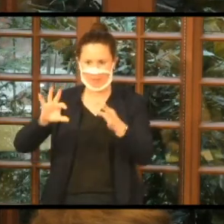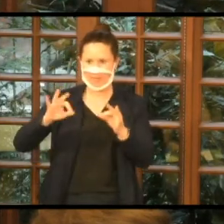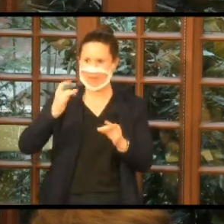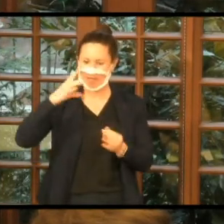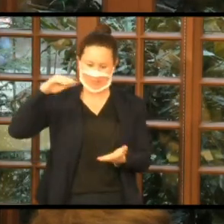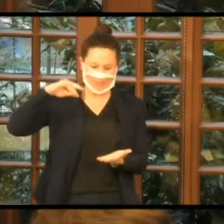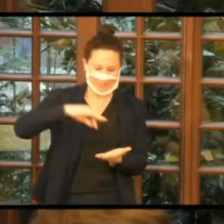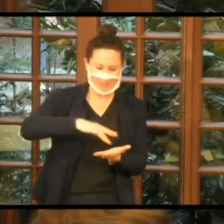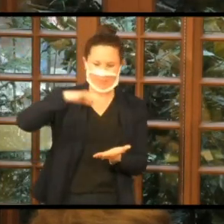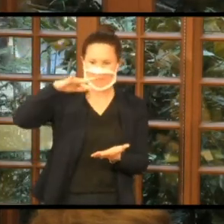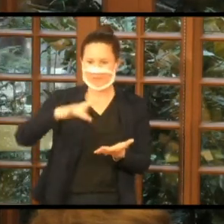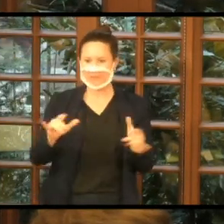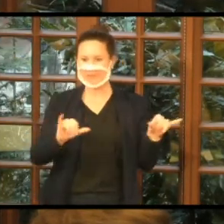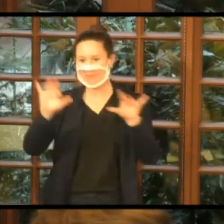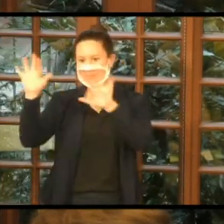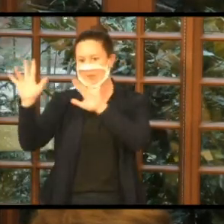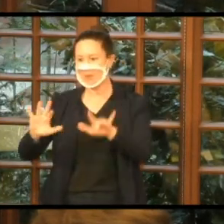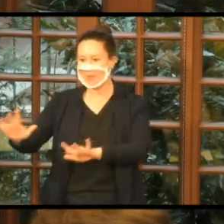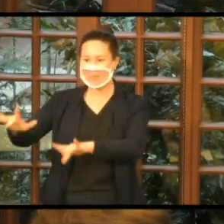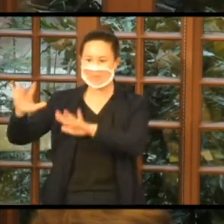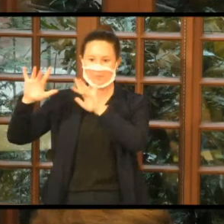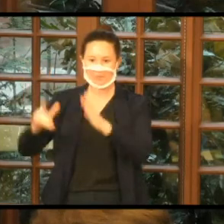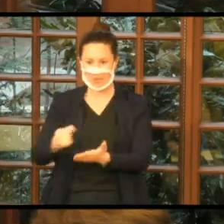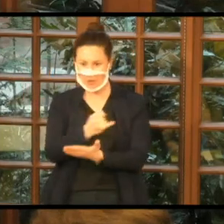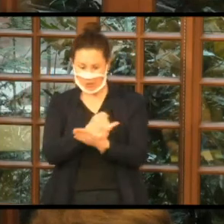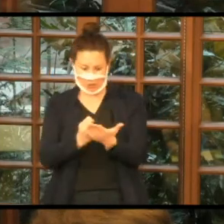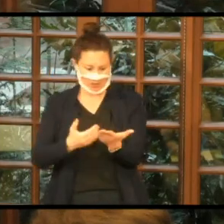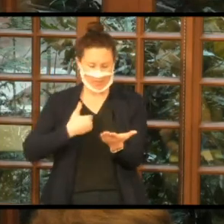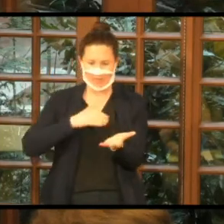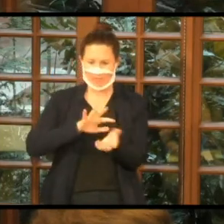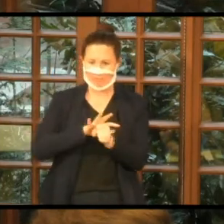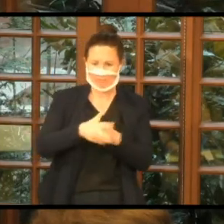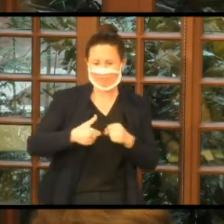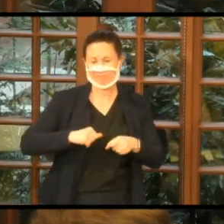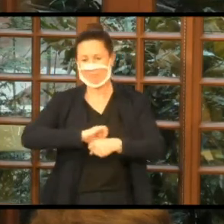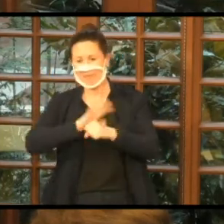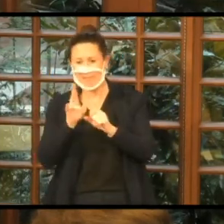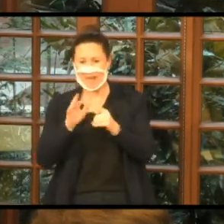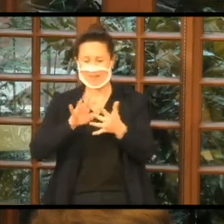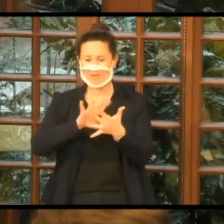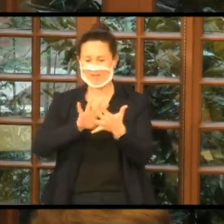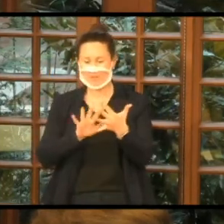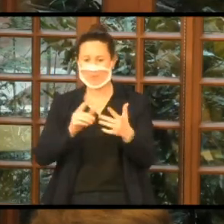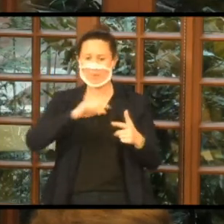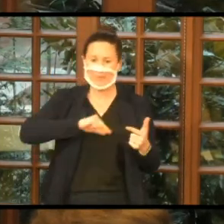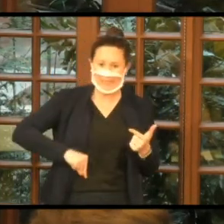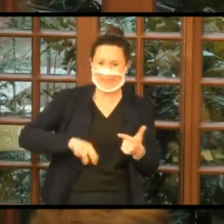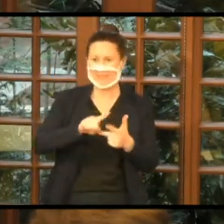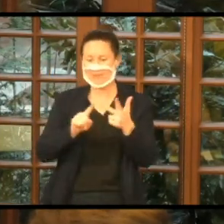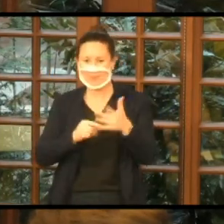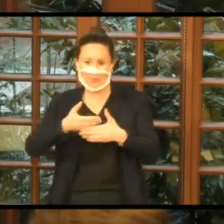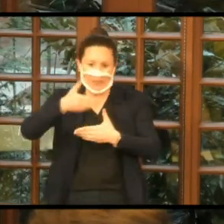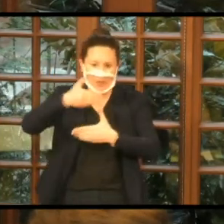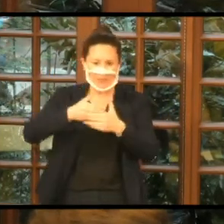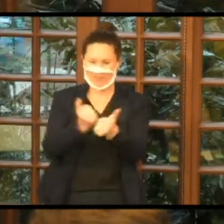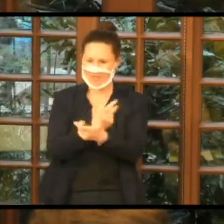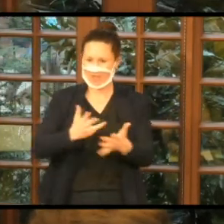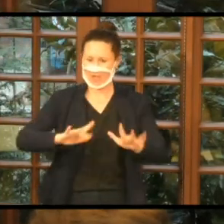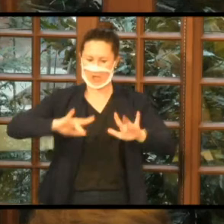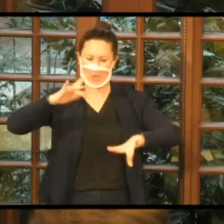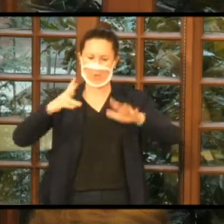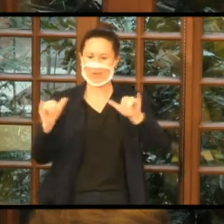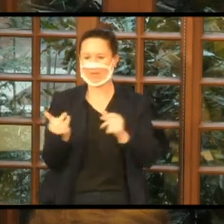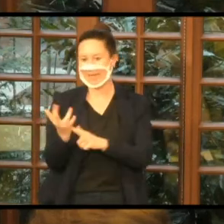of snowflakes. The drawings beneath are lush, peacocks and queens and church windows, all glowing like trapped candle